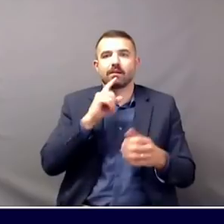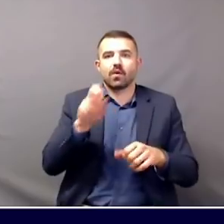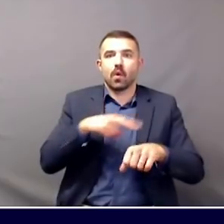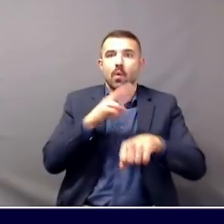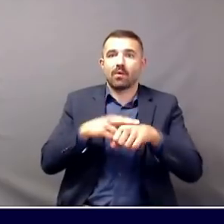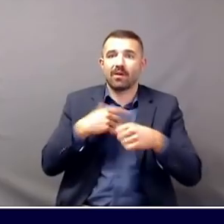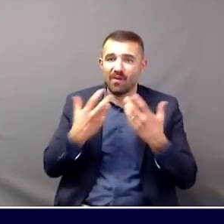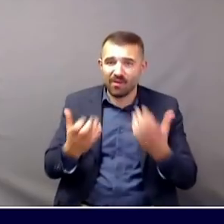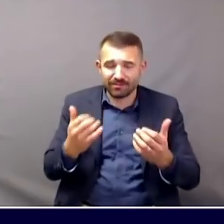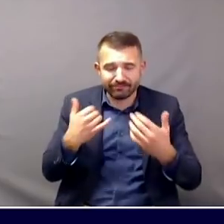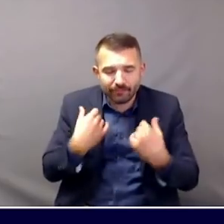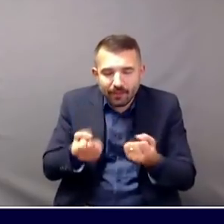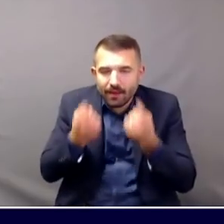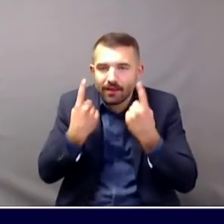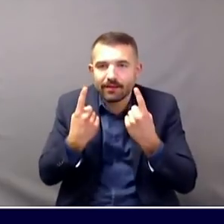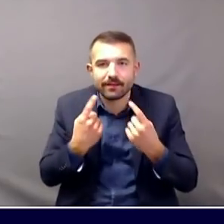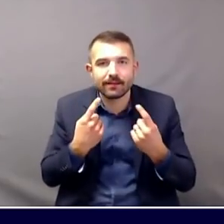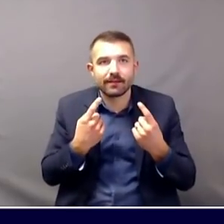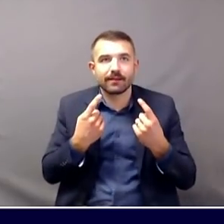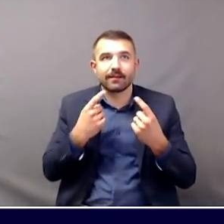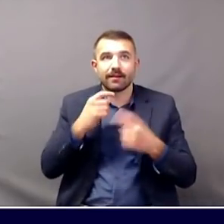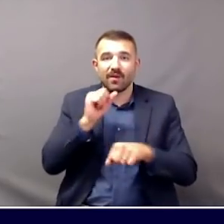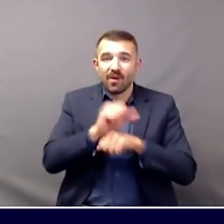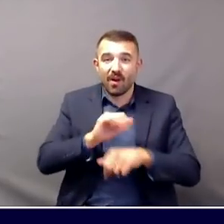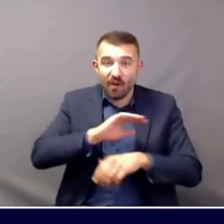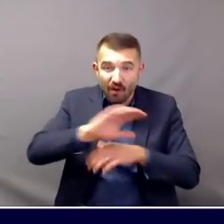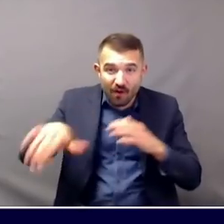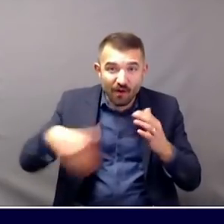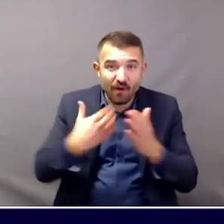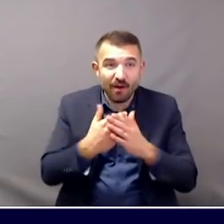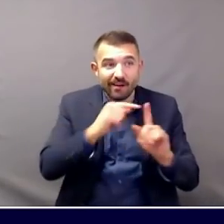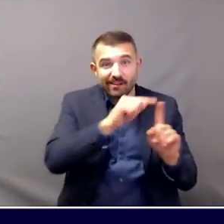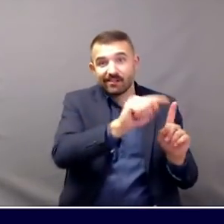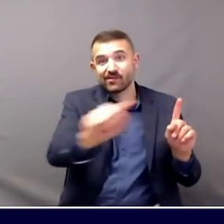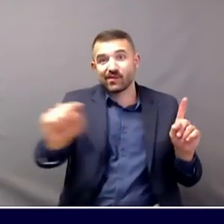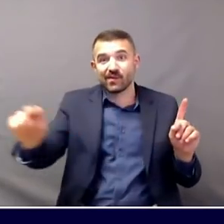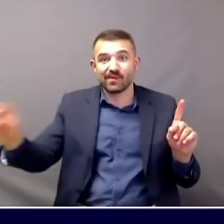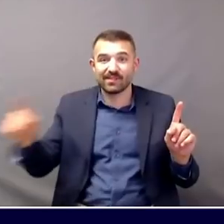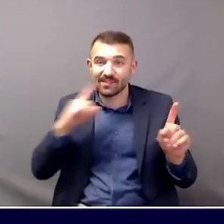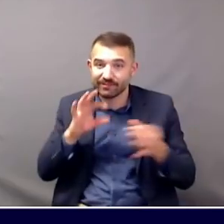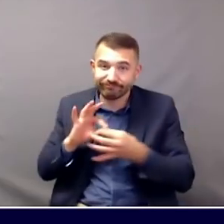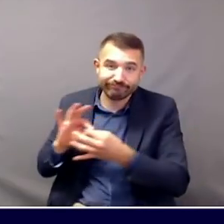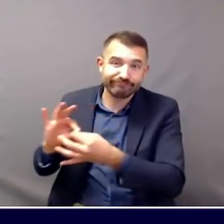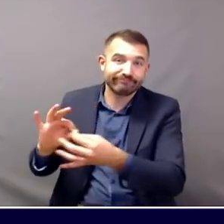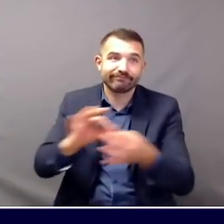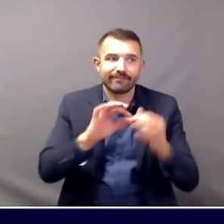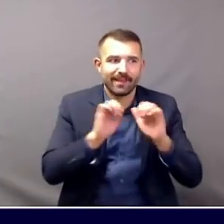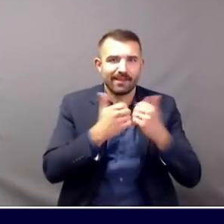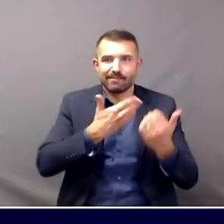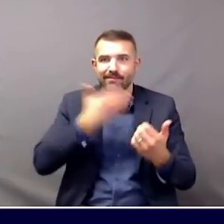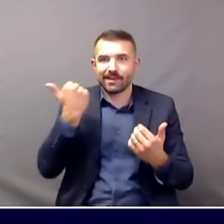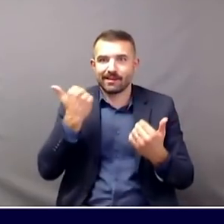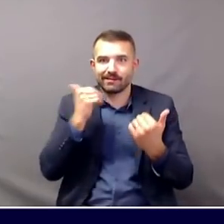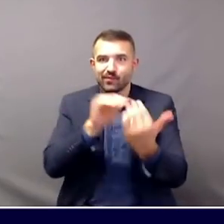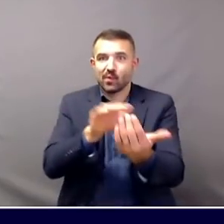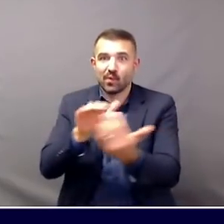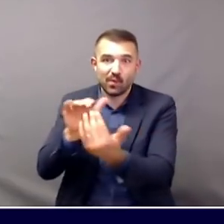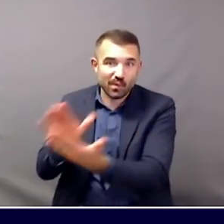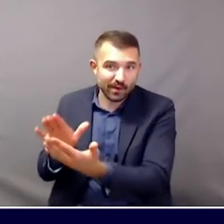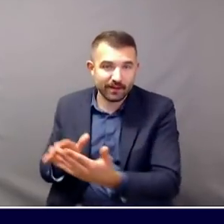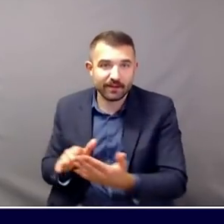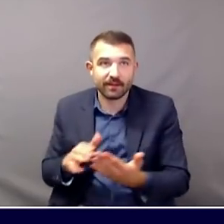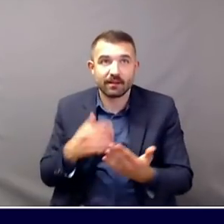there, work with all partners to try to figure out how we can safely engage as well as safely protest. I have a